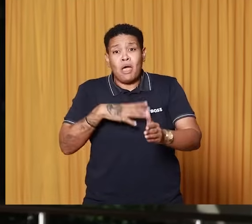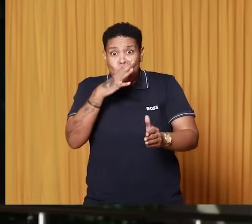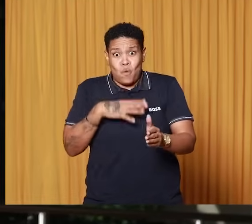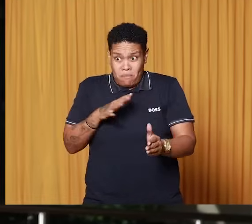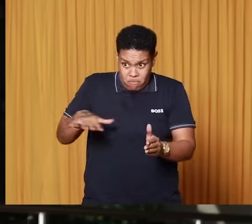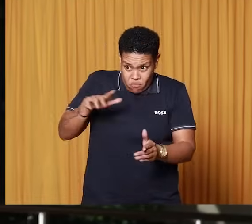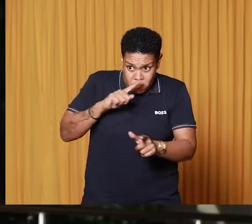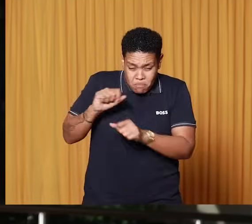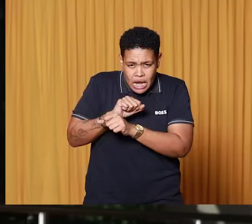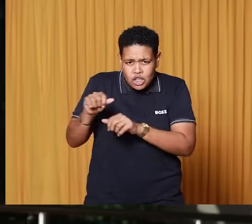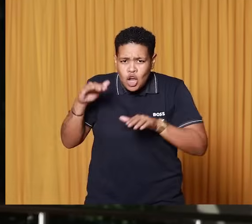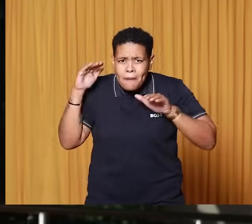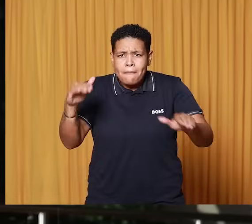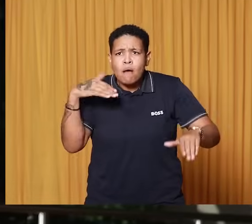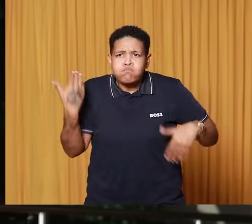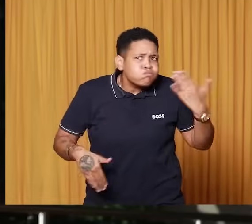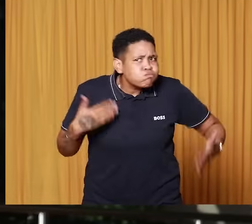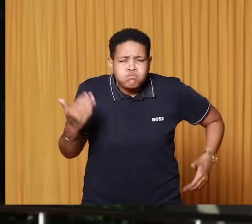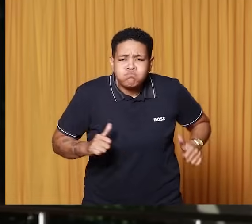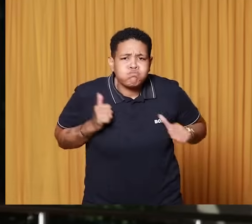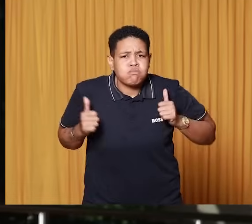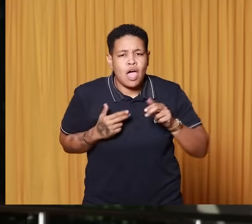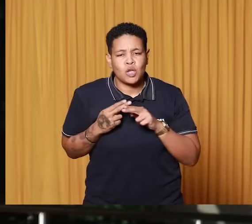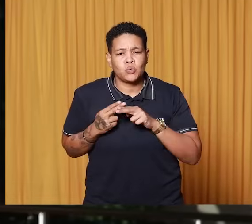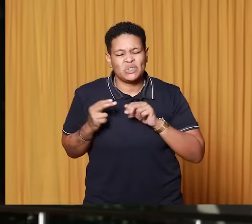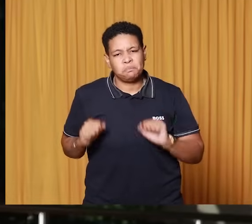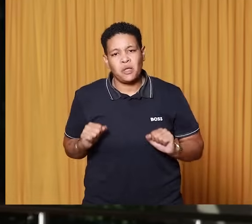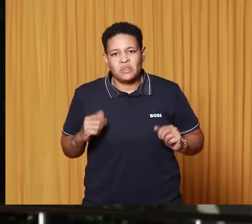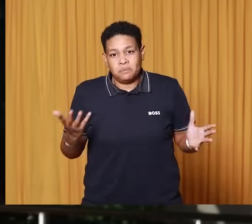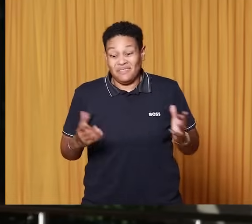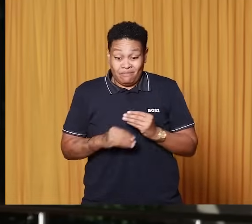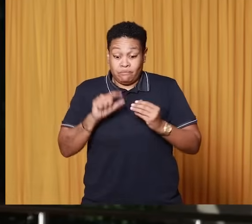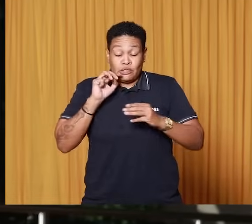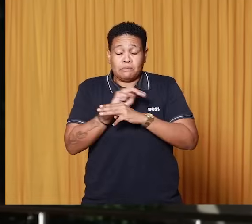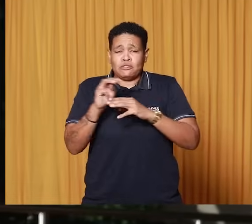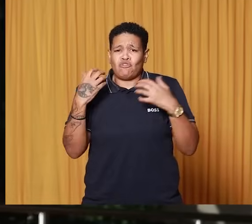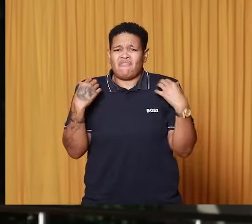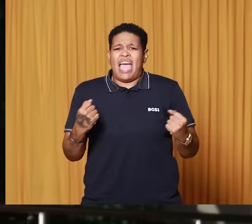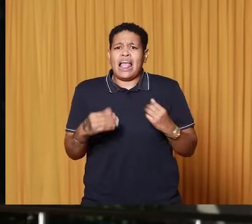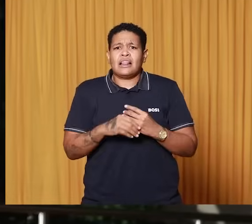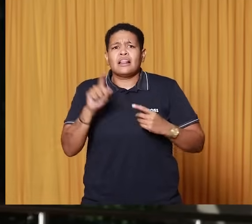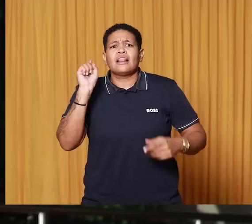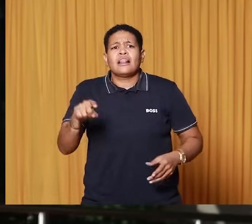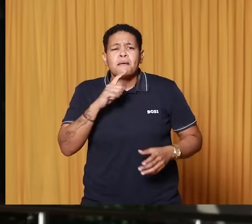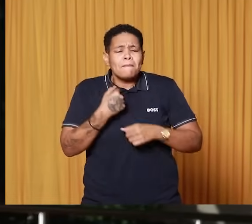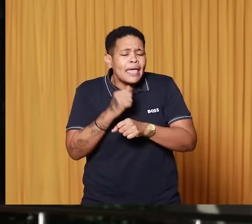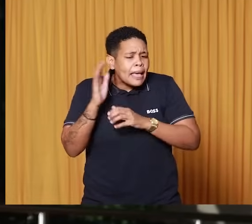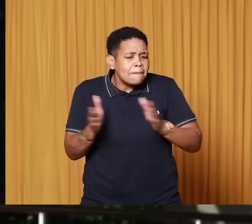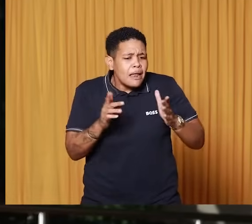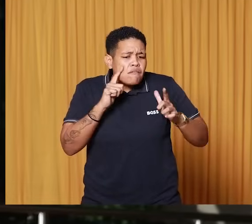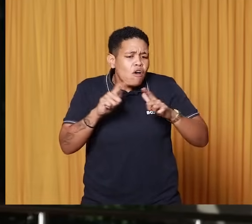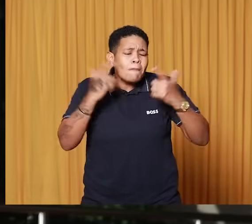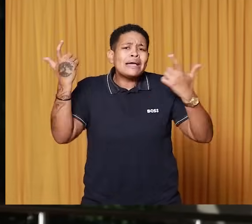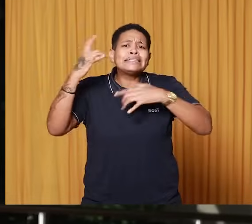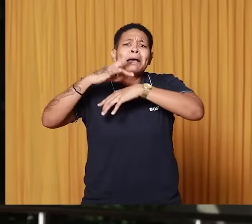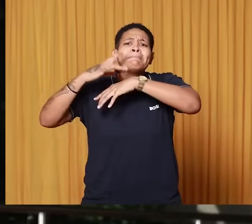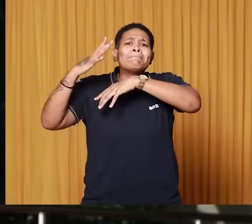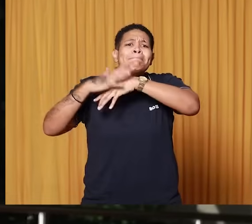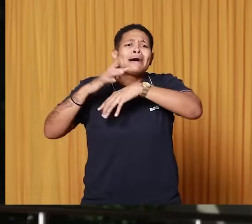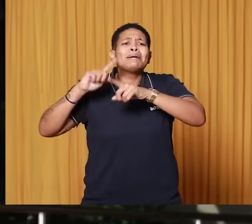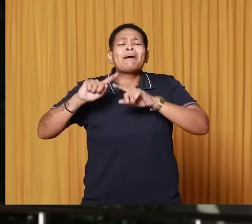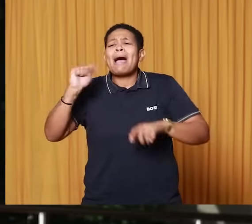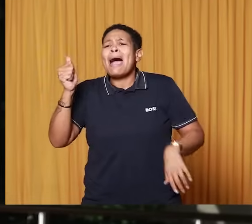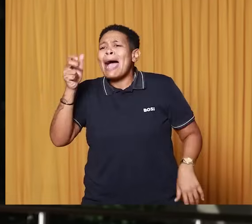to ensure that they are back out in the field as soon as possible. The Ministry of Health is making plans for major mosquito